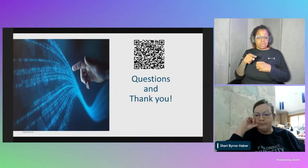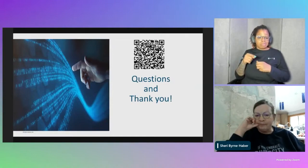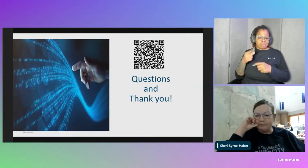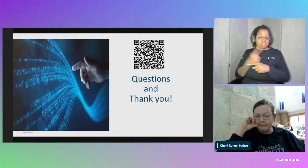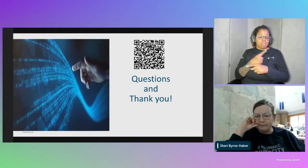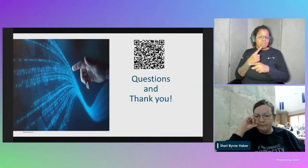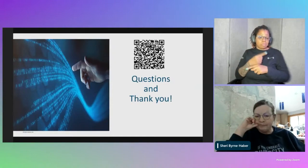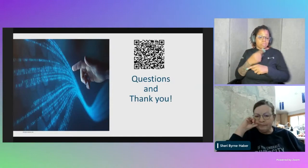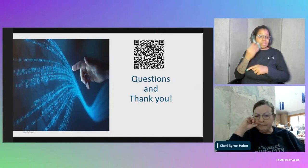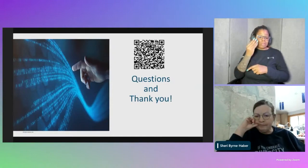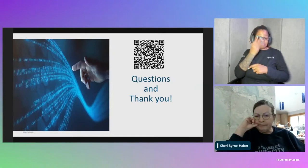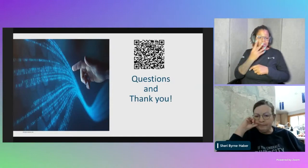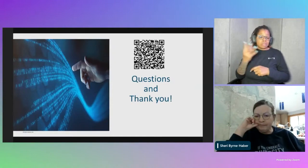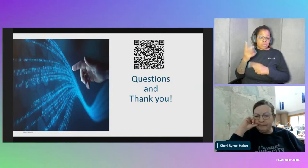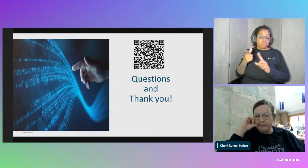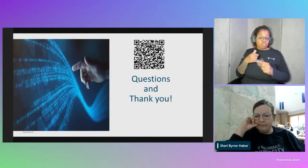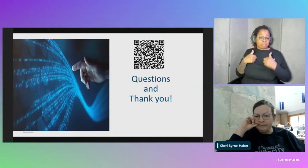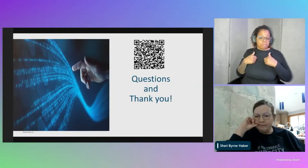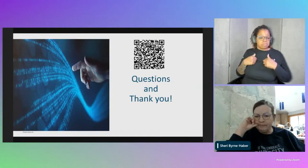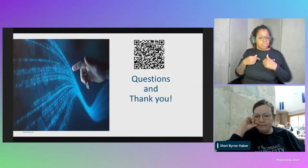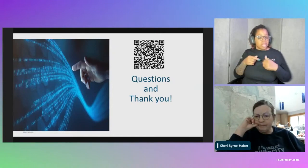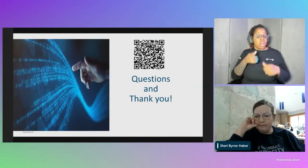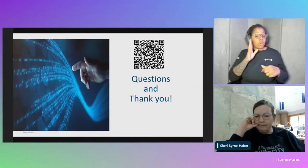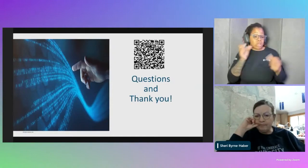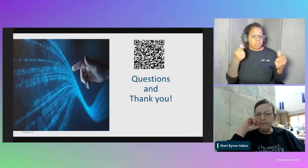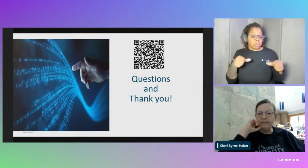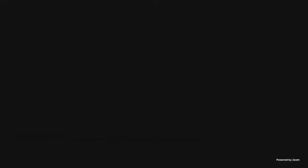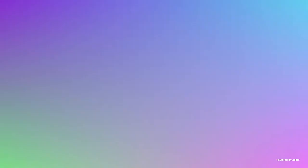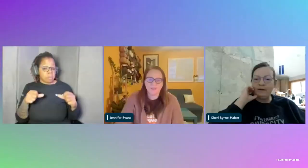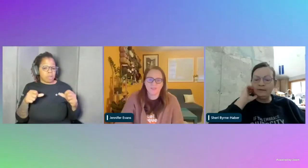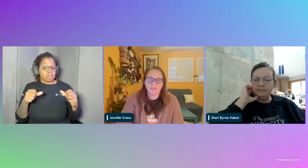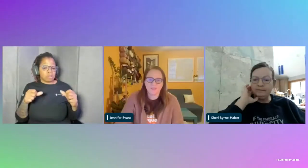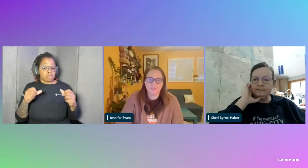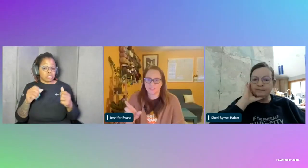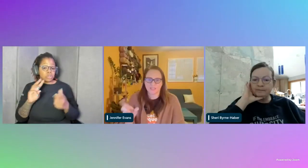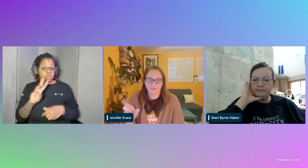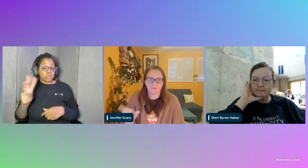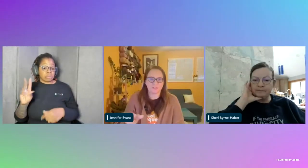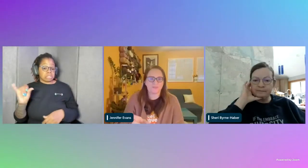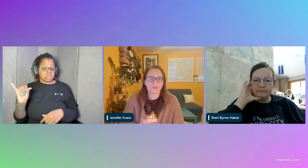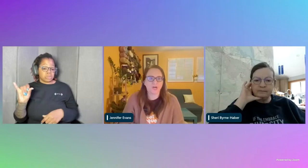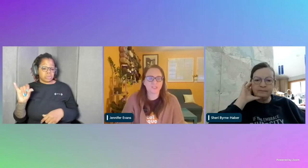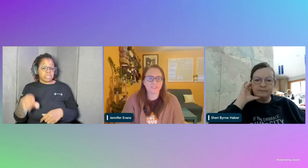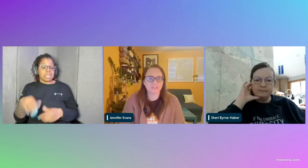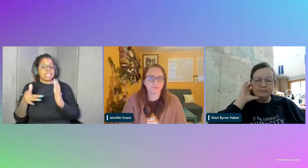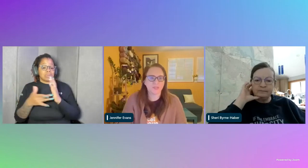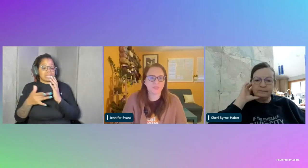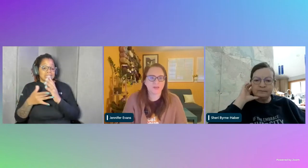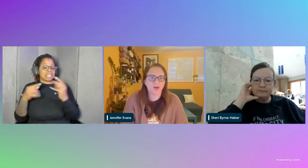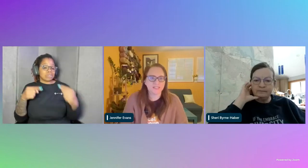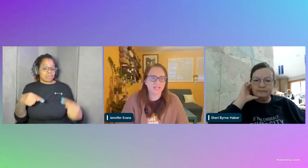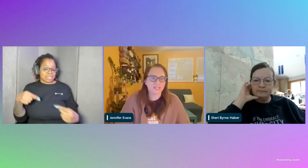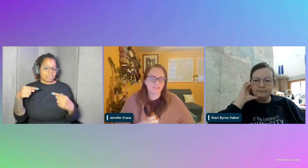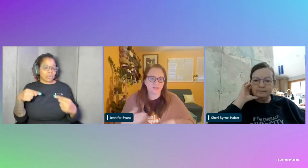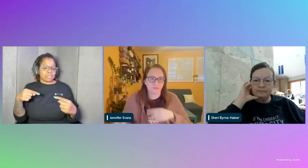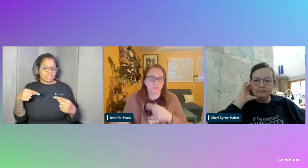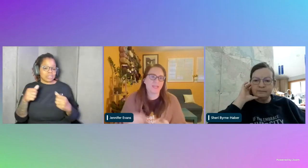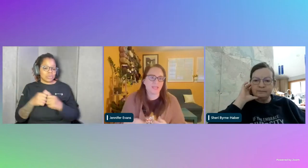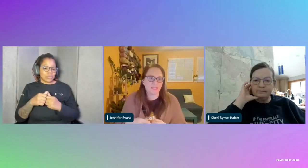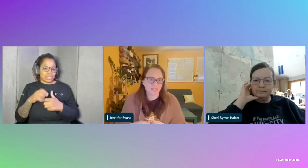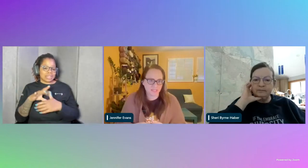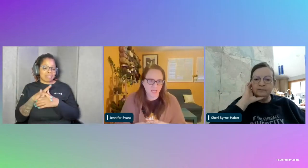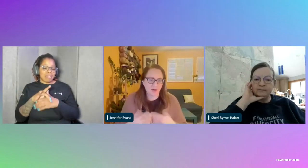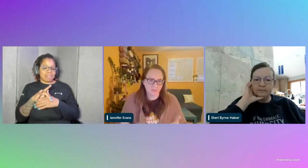me. And we will be posting them on the session page as well. There was a technical difficulty with the content and